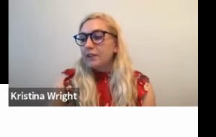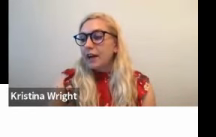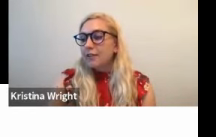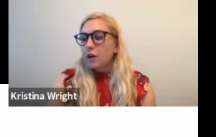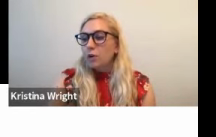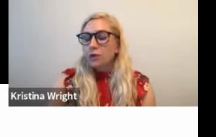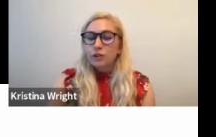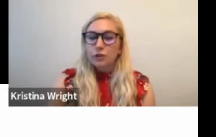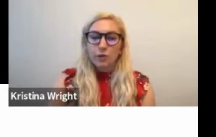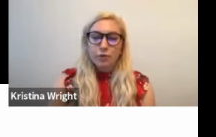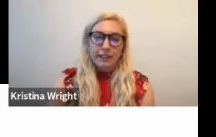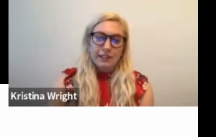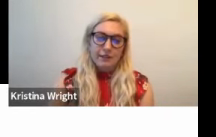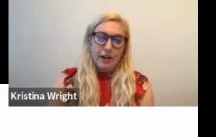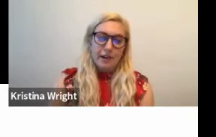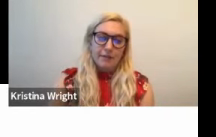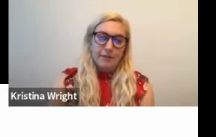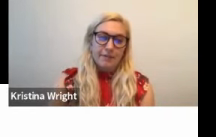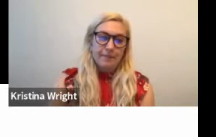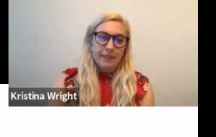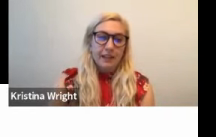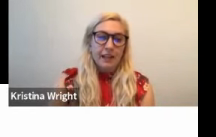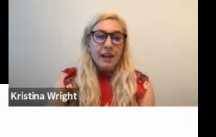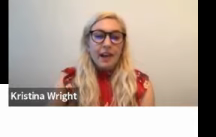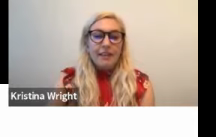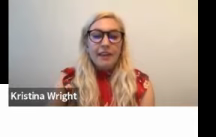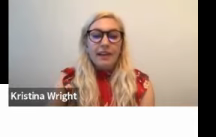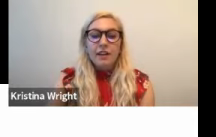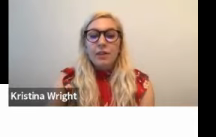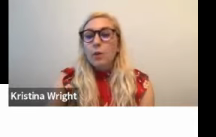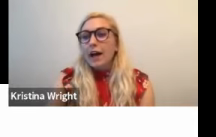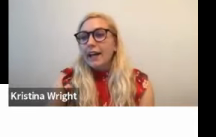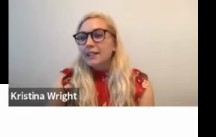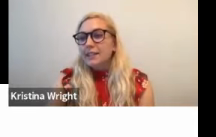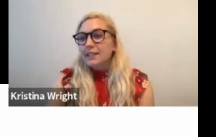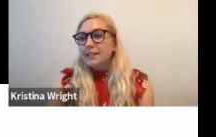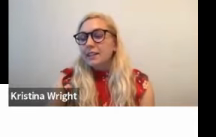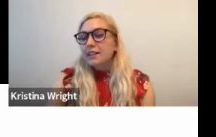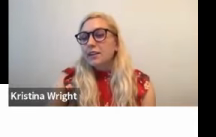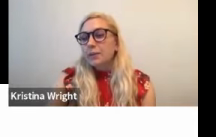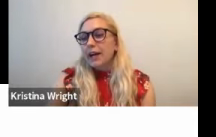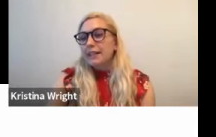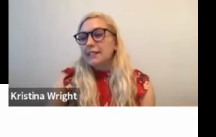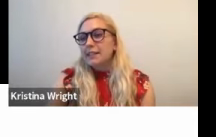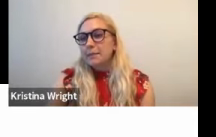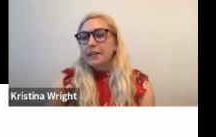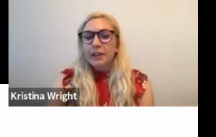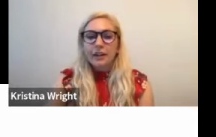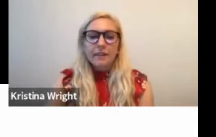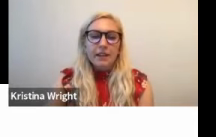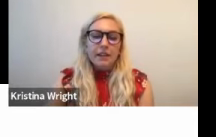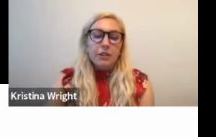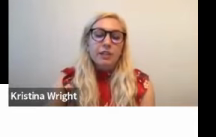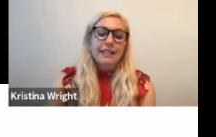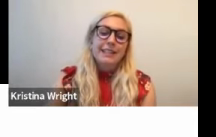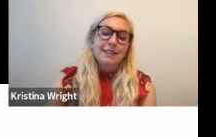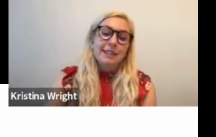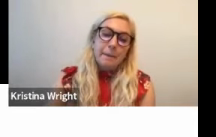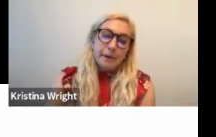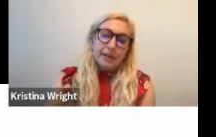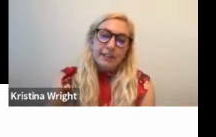left of the graph over to the right of the graph. And then the y-axis up here